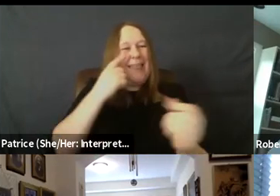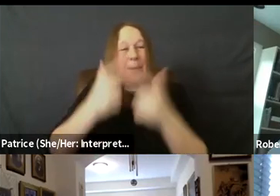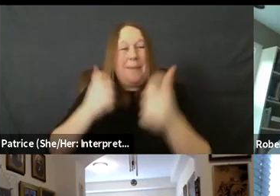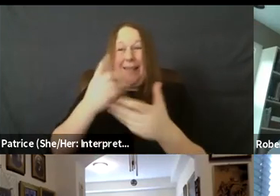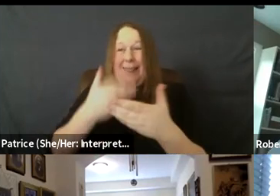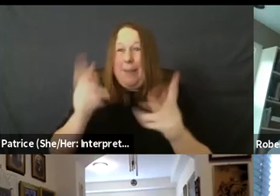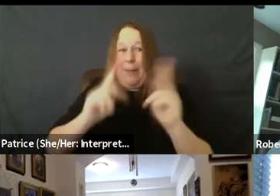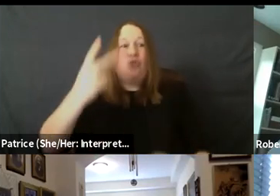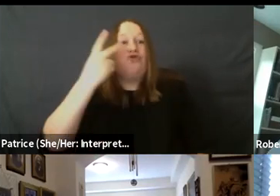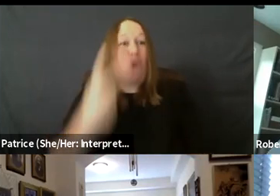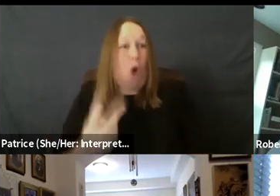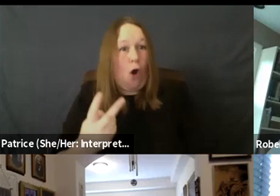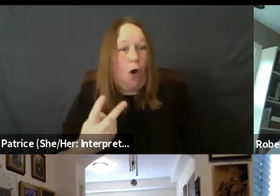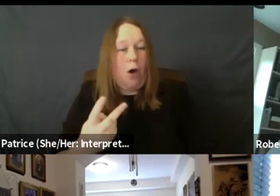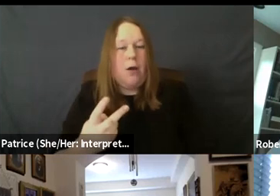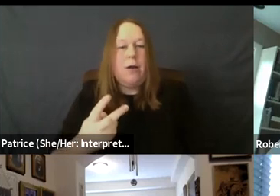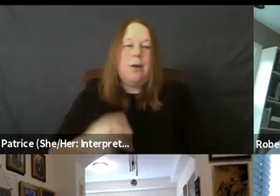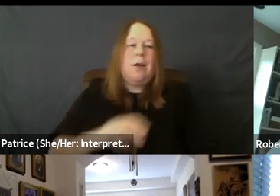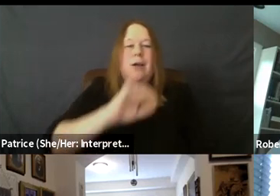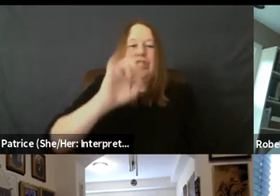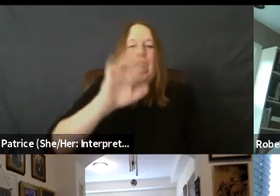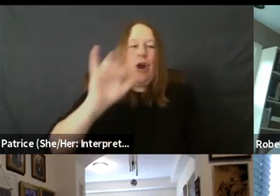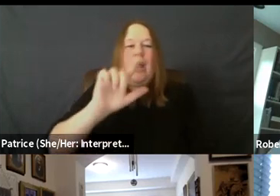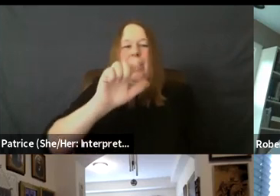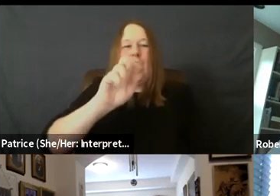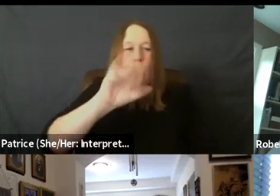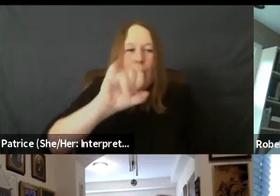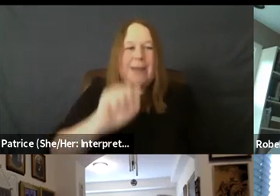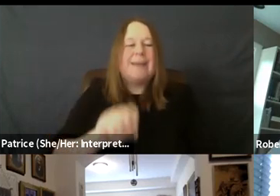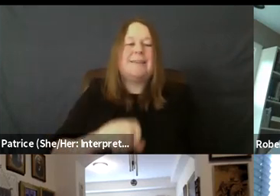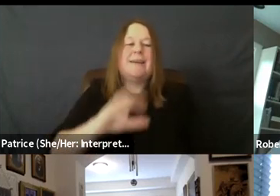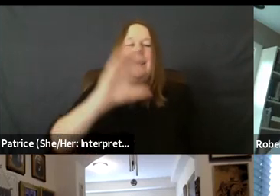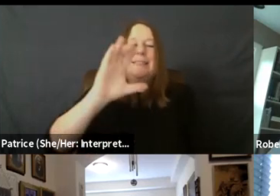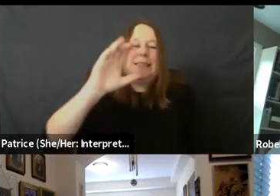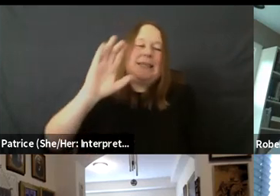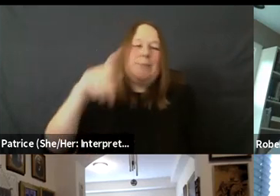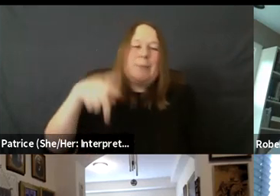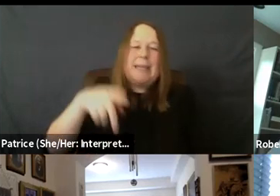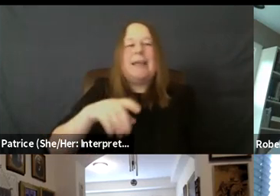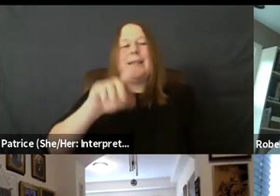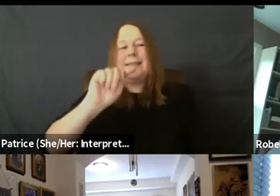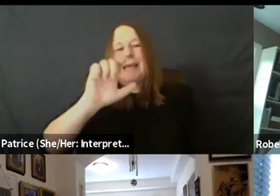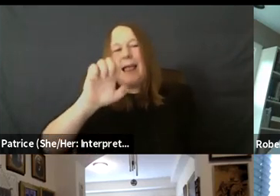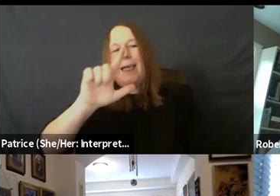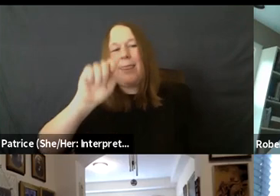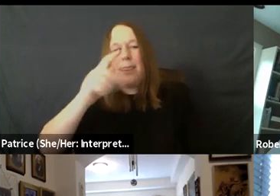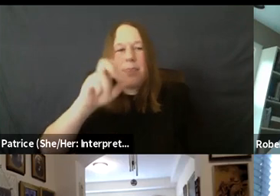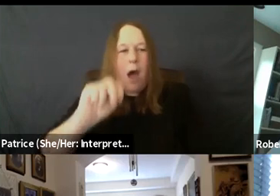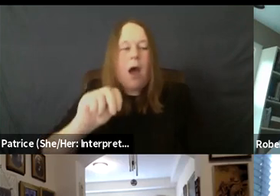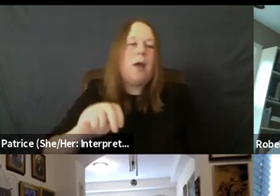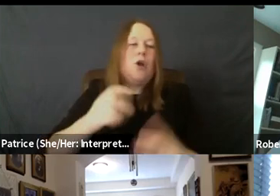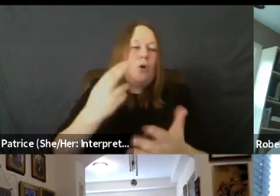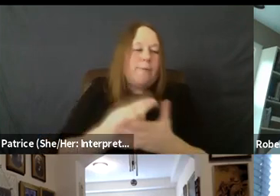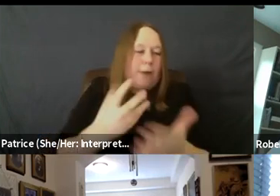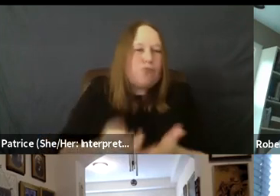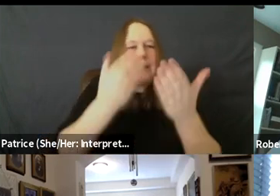saw were the Jerry Lewis Telethon, the United Cerebral Palsy Telethon, socialites raising money, all very much